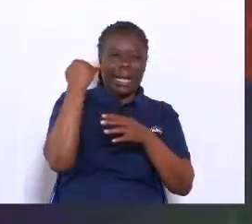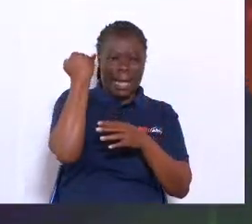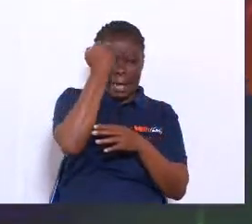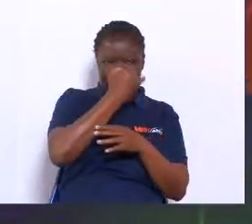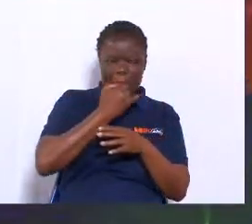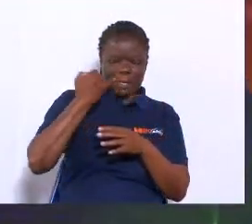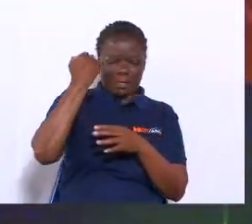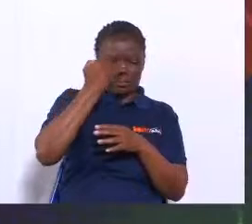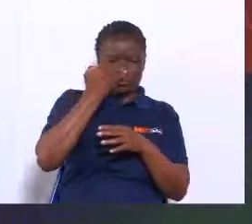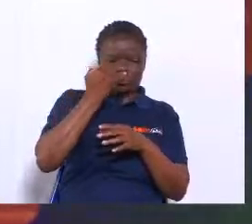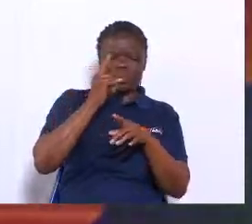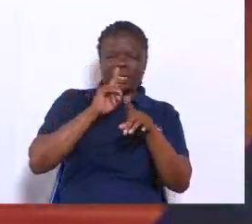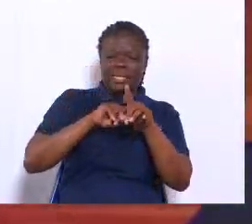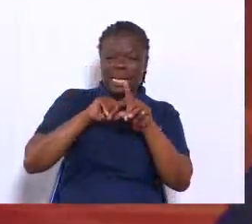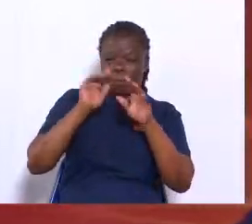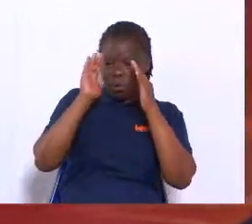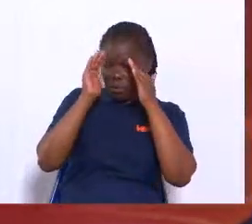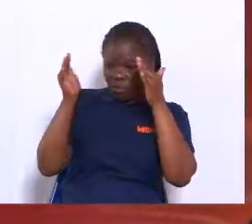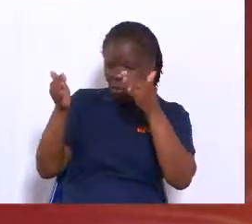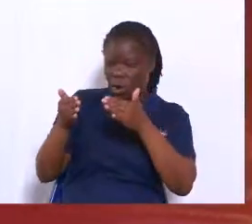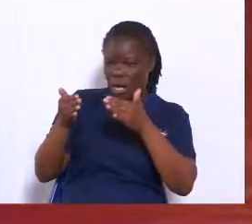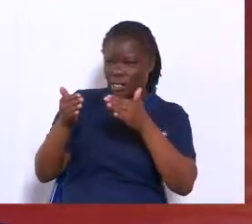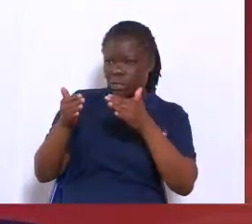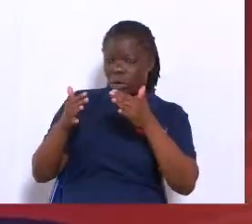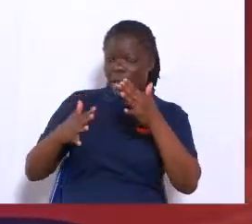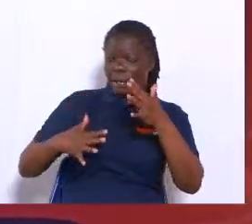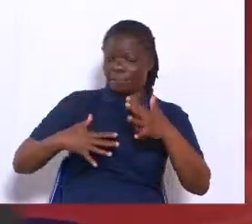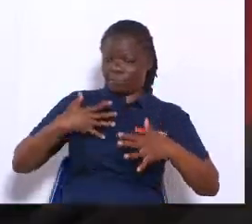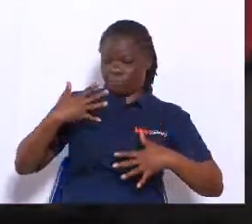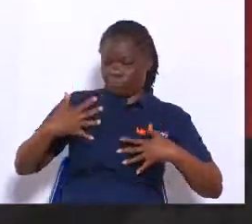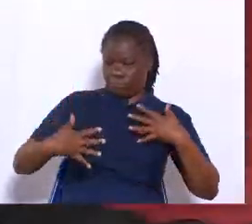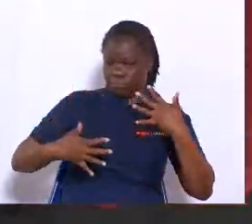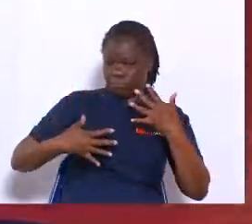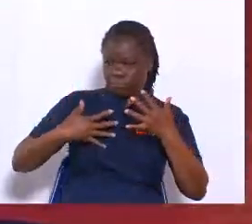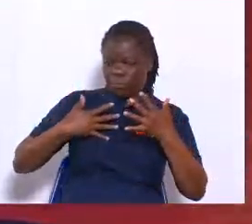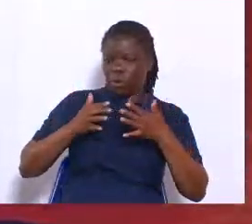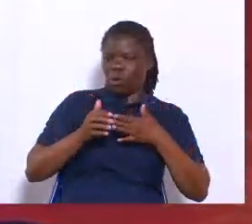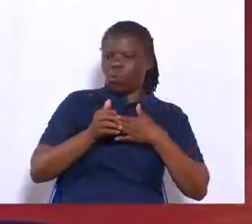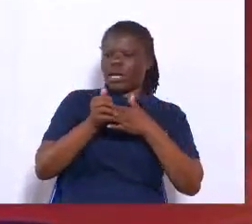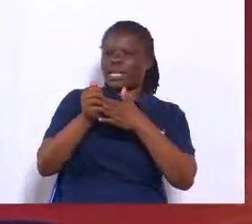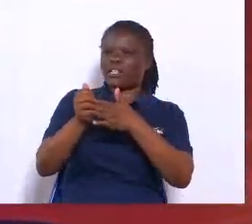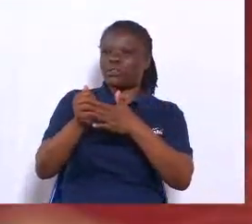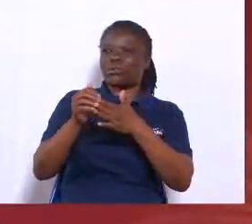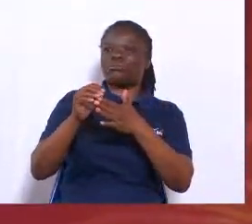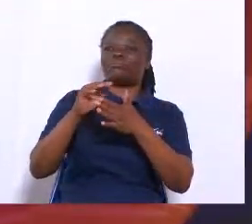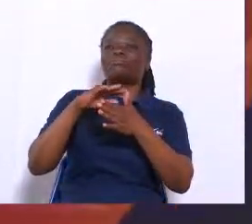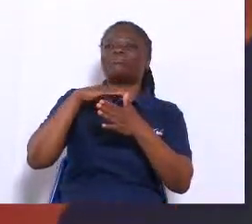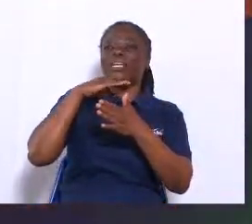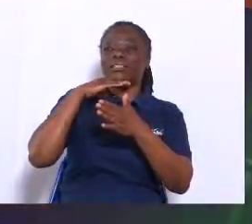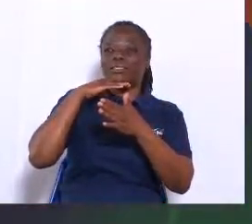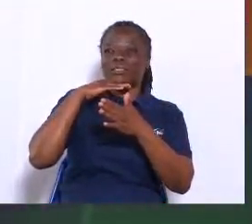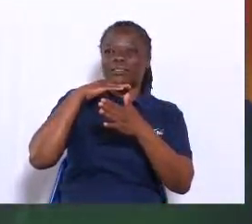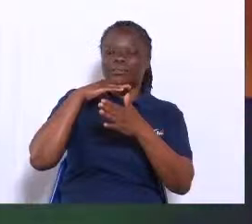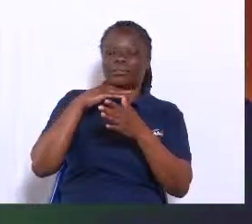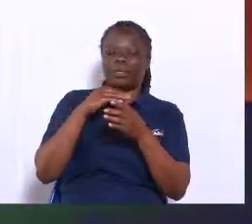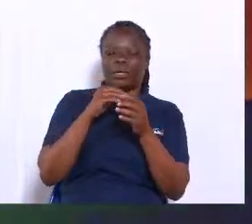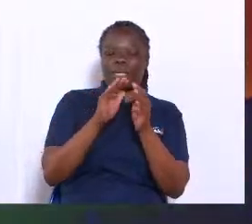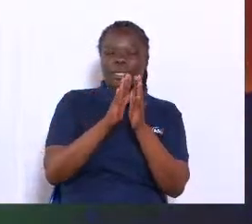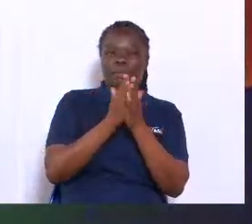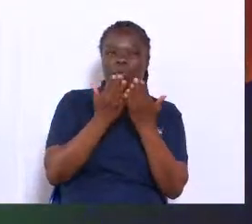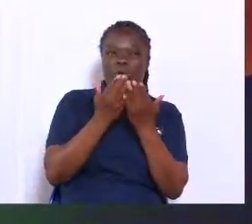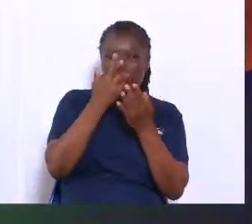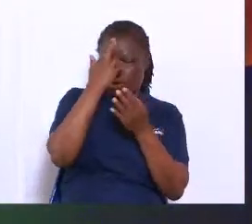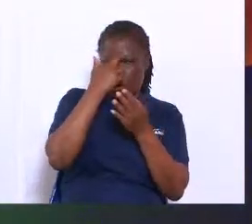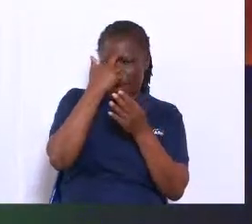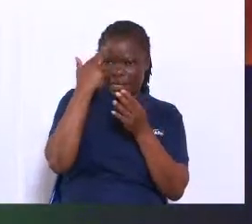lead to spiritual death. Jesus says, Romans chapter 12, verse 2. Romans 12,